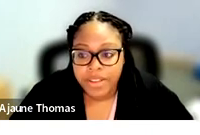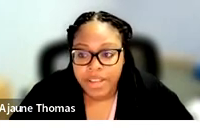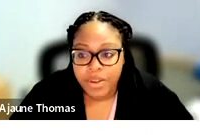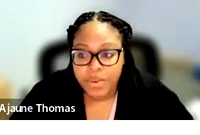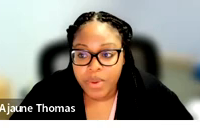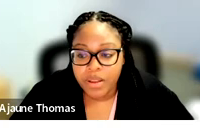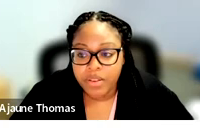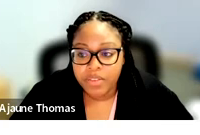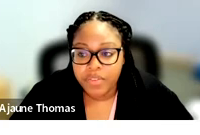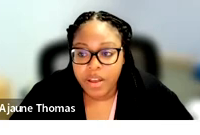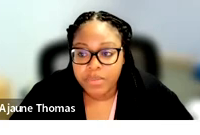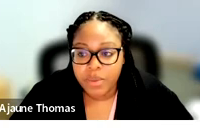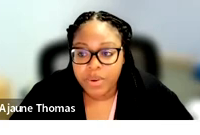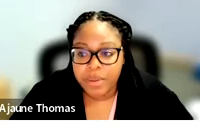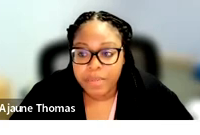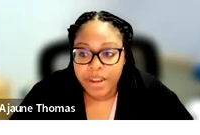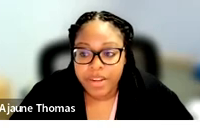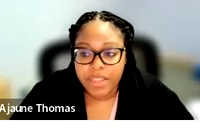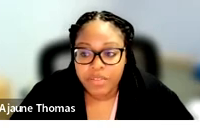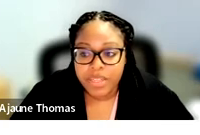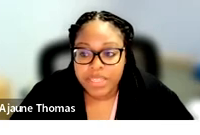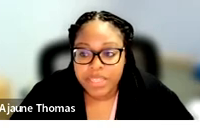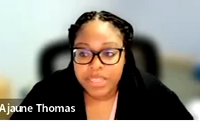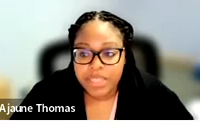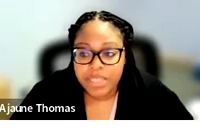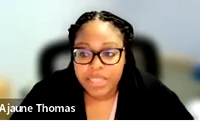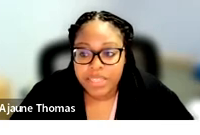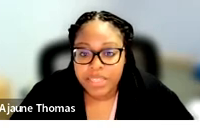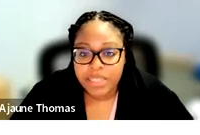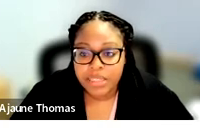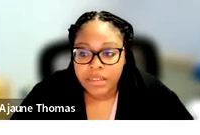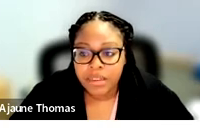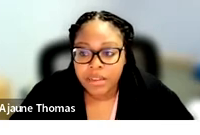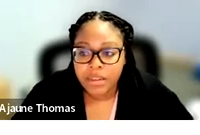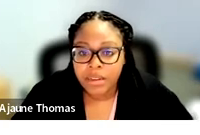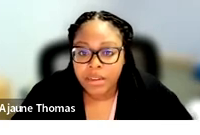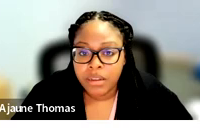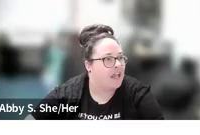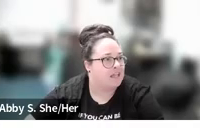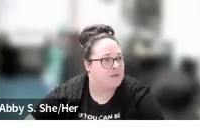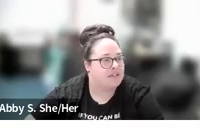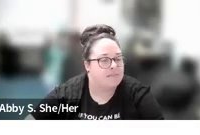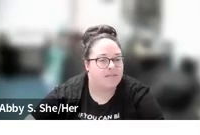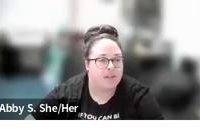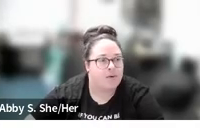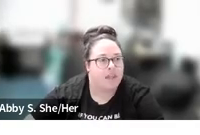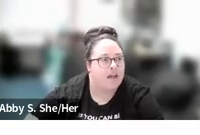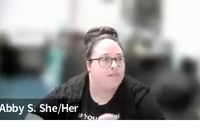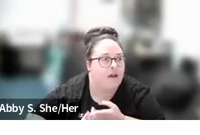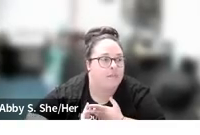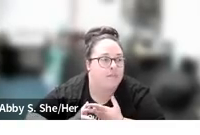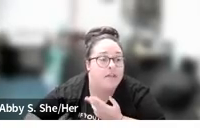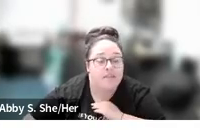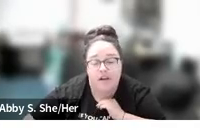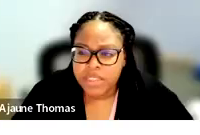We have a video of someone comparing the voice assistants. All right, yeah, so it's gonna be a video they